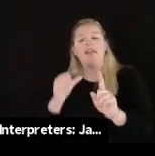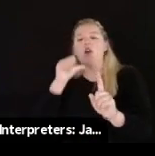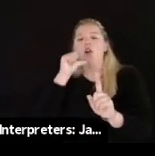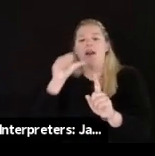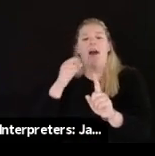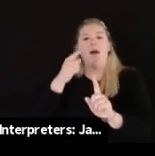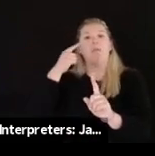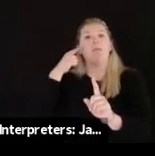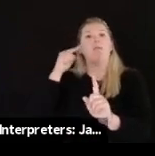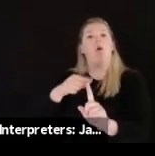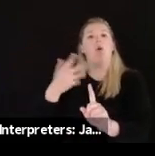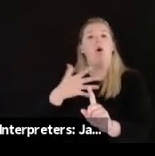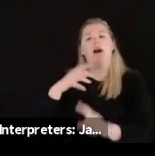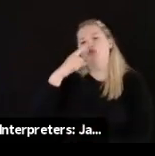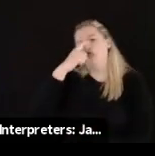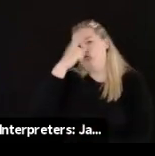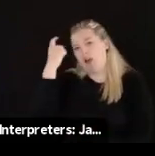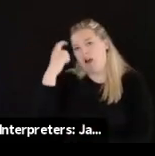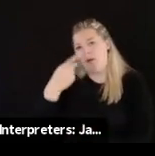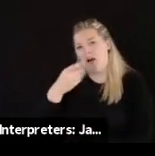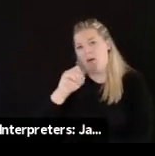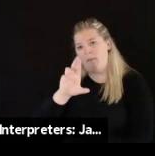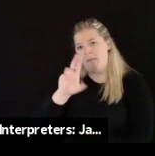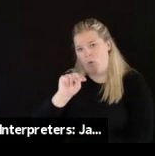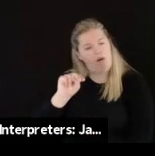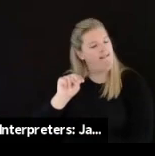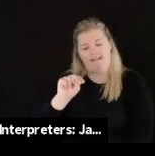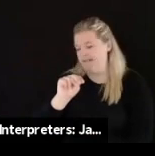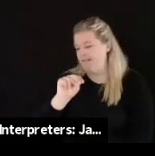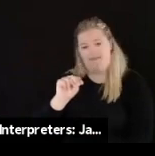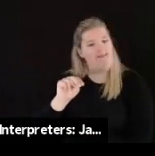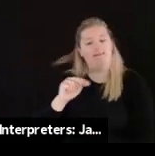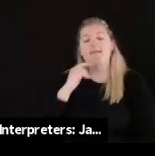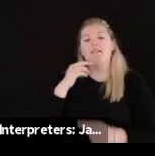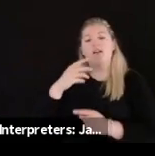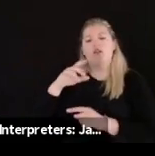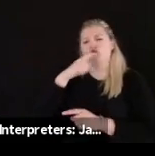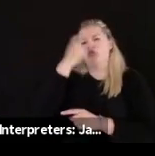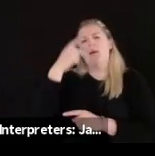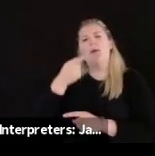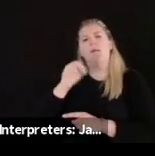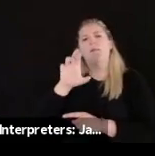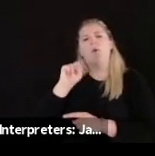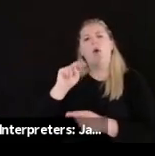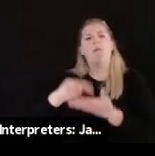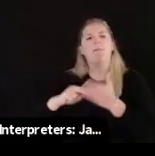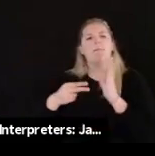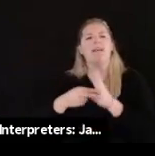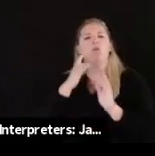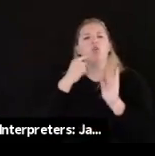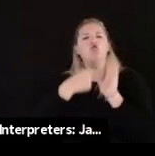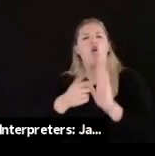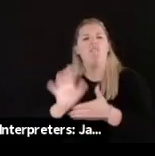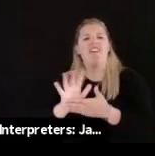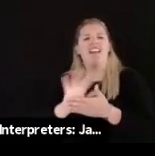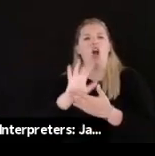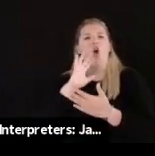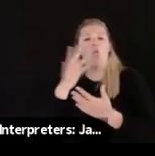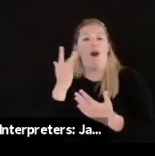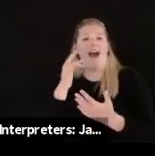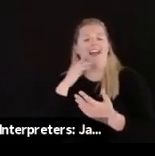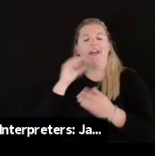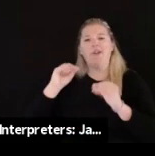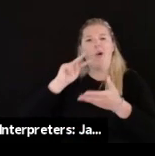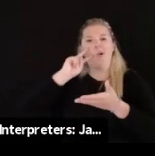porn. That is where content is shared for the sake of shock value or emotional gratification without moving towards